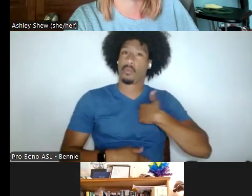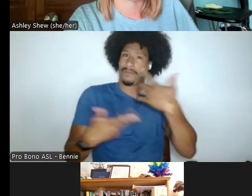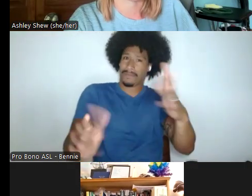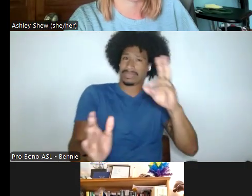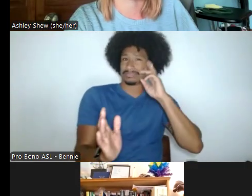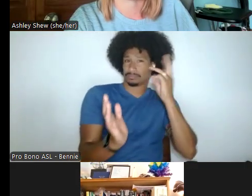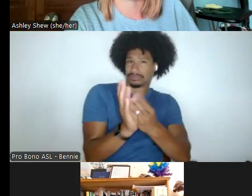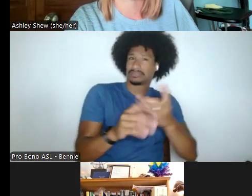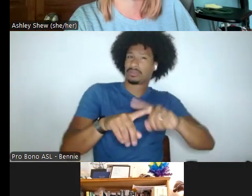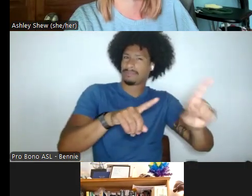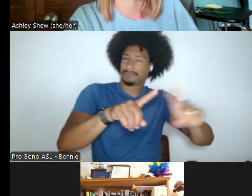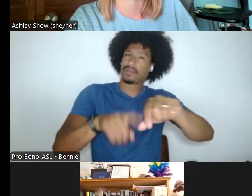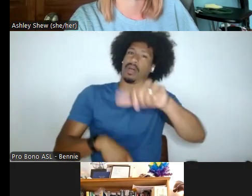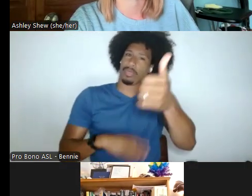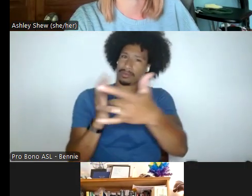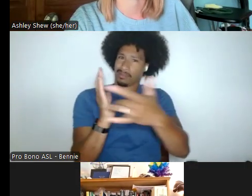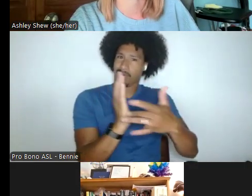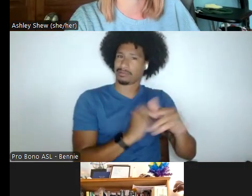back to that in a second. Damien?